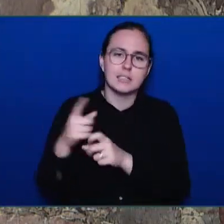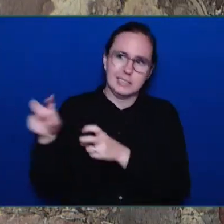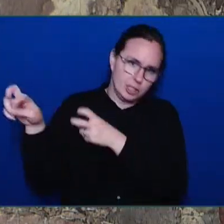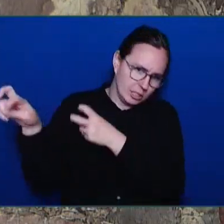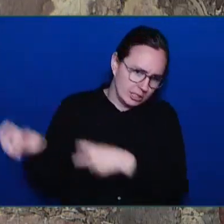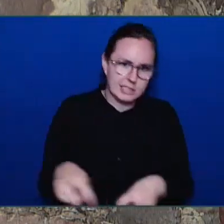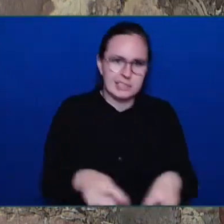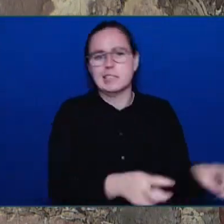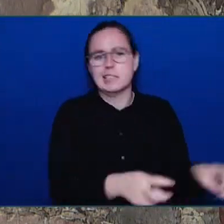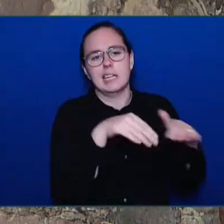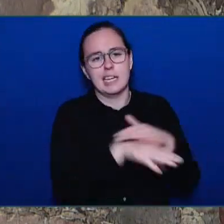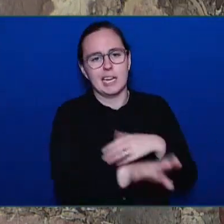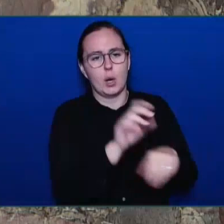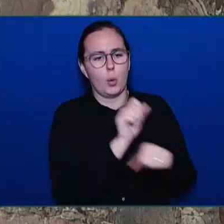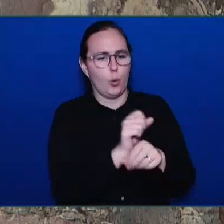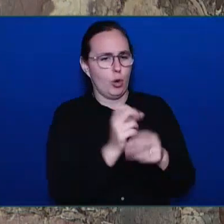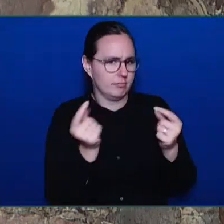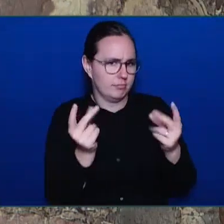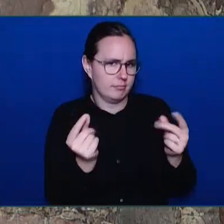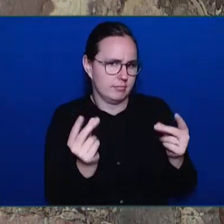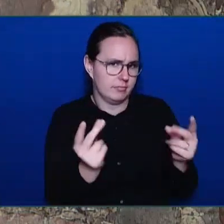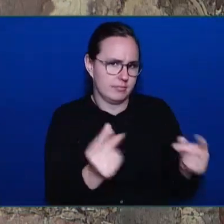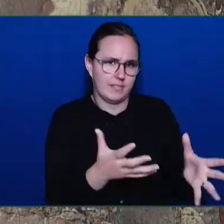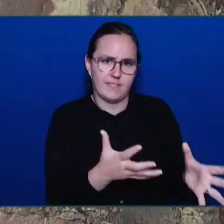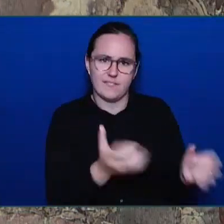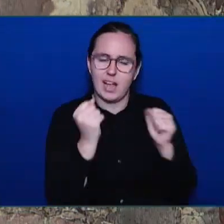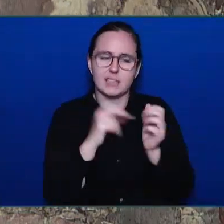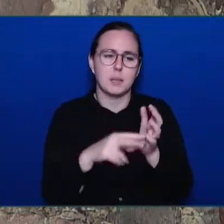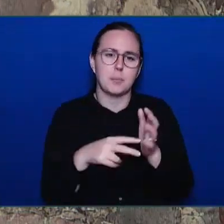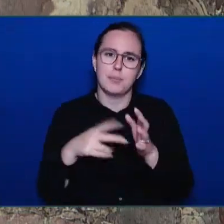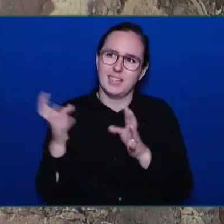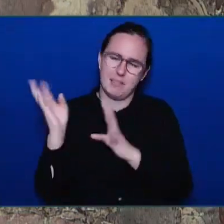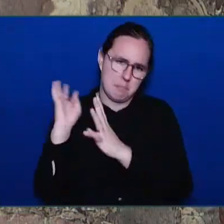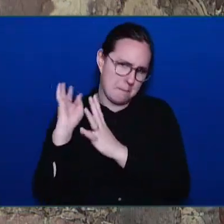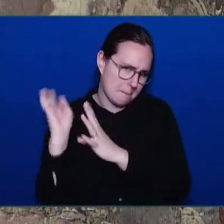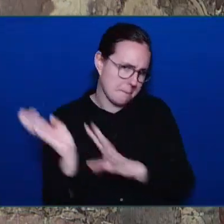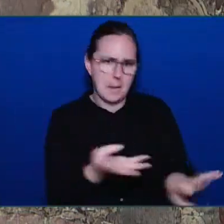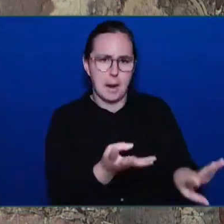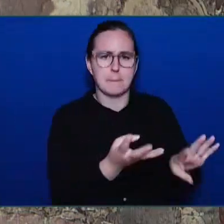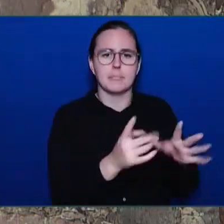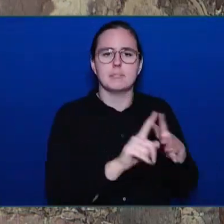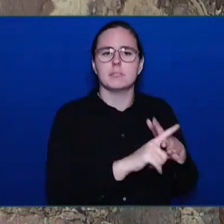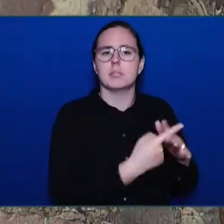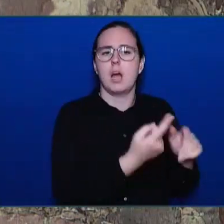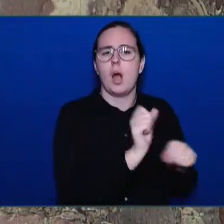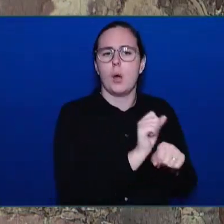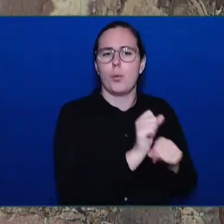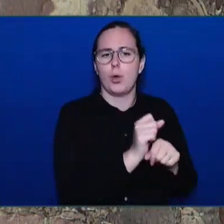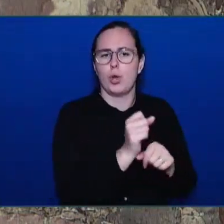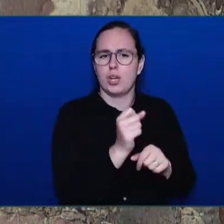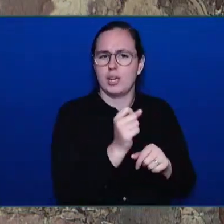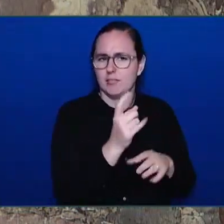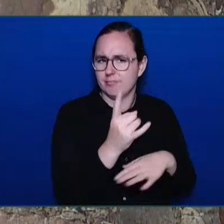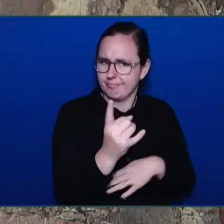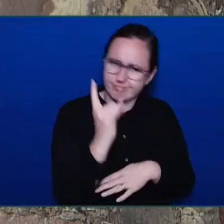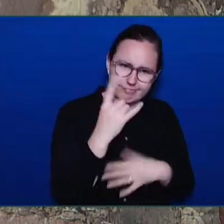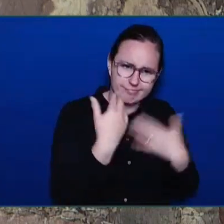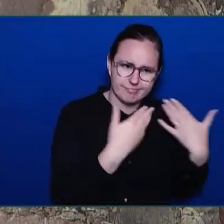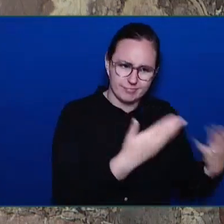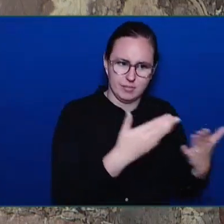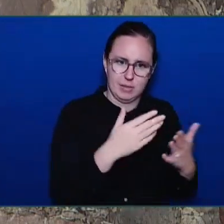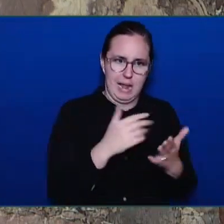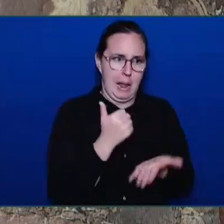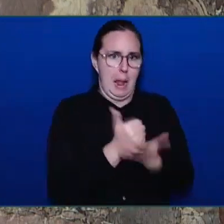them through the College of Physicians and Surgeons. Beyond that, the Health Minister talked about the groundbreaking deal with Doctors of BC for family